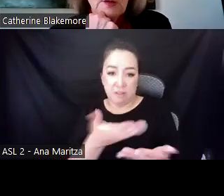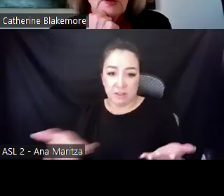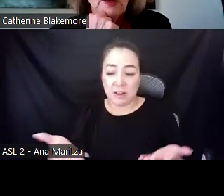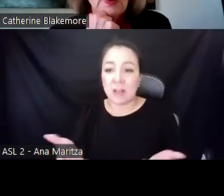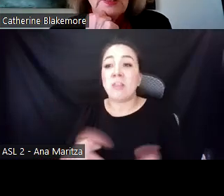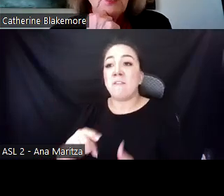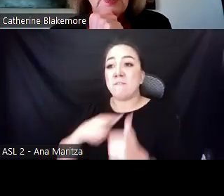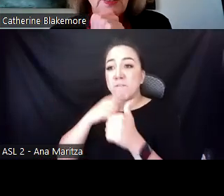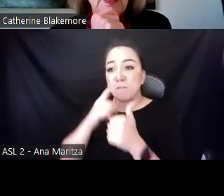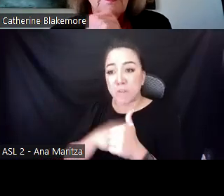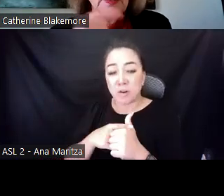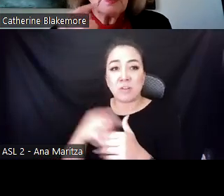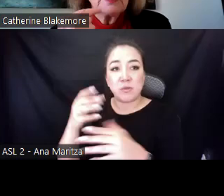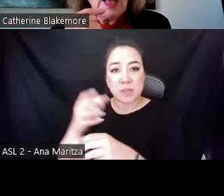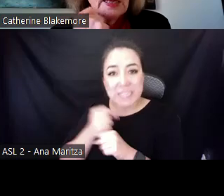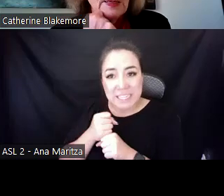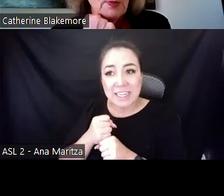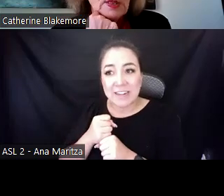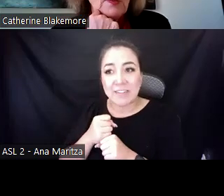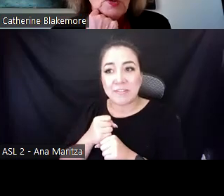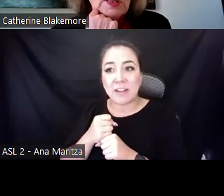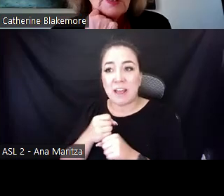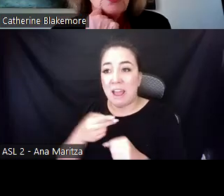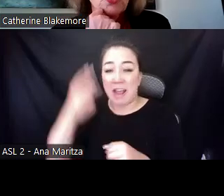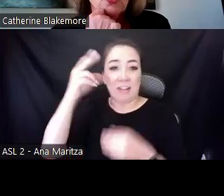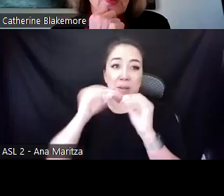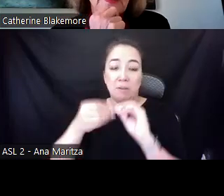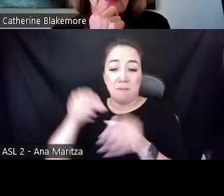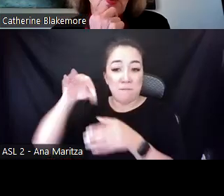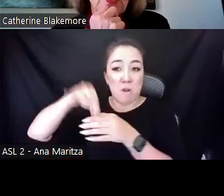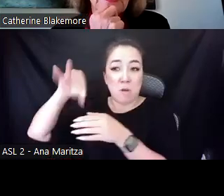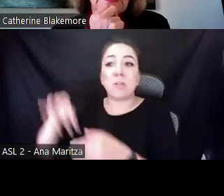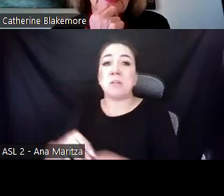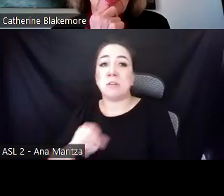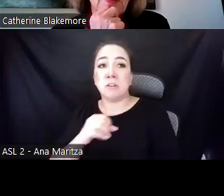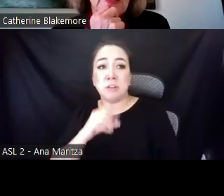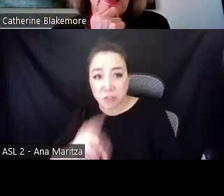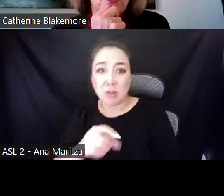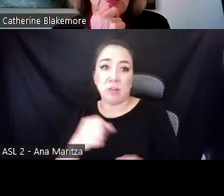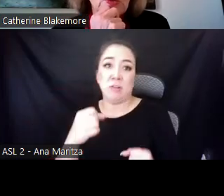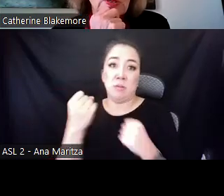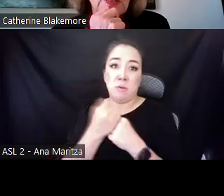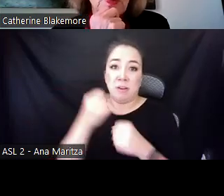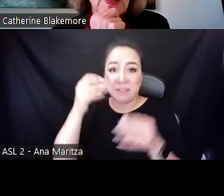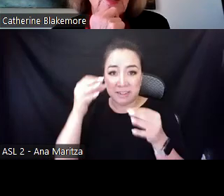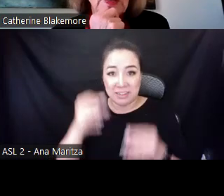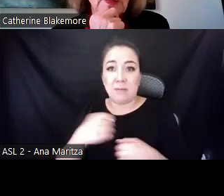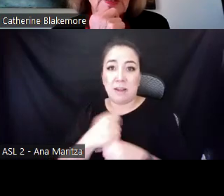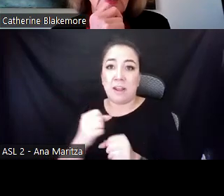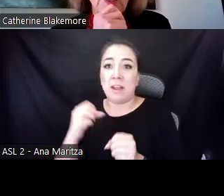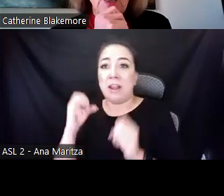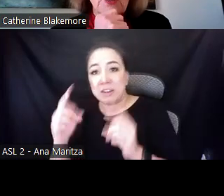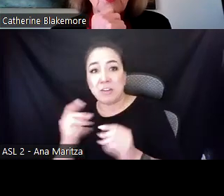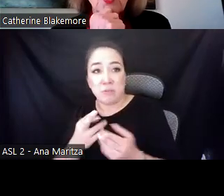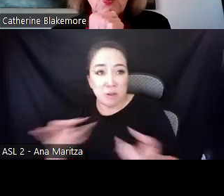first that received the highest numbers of votes is ensure that supported decision-making and resources being